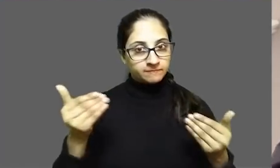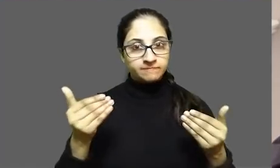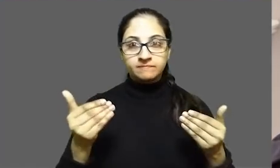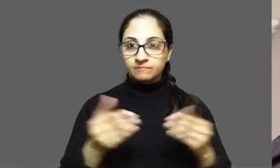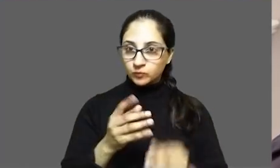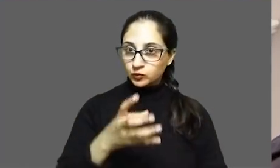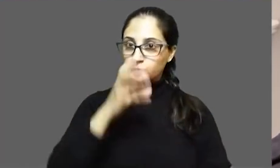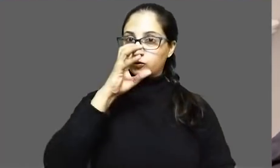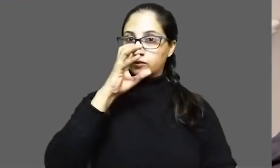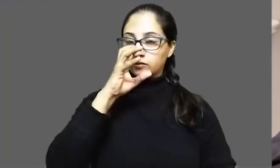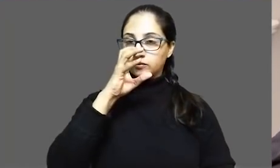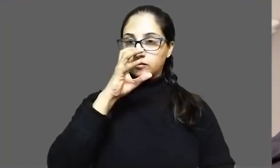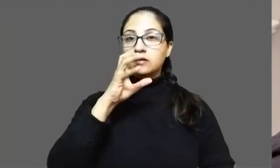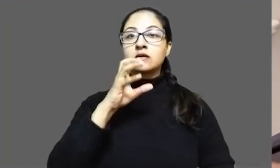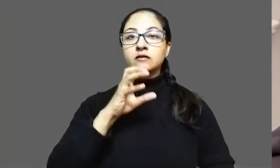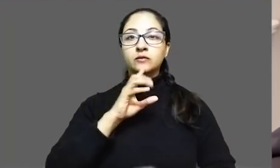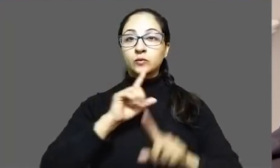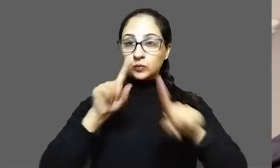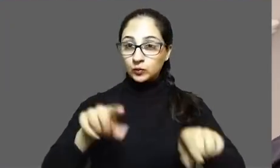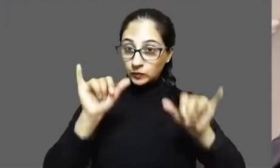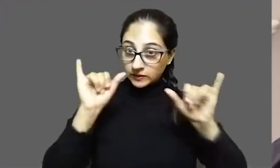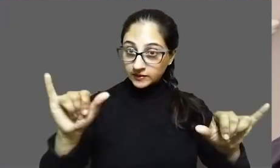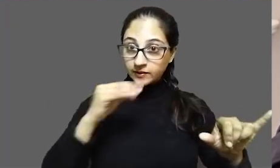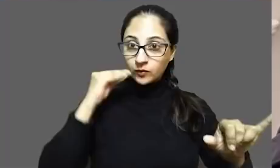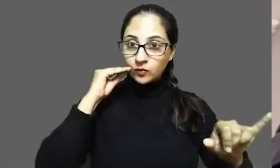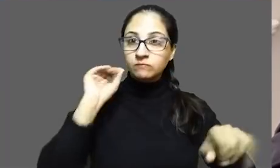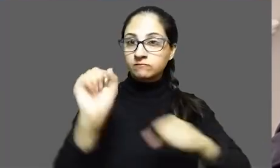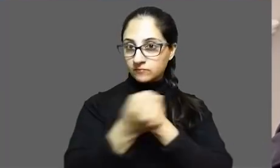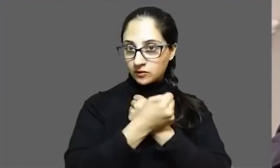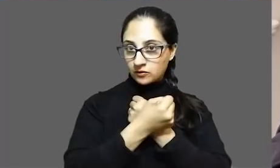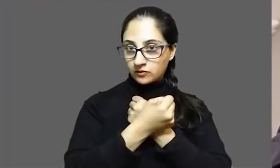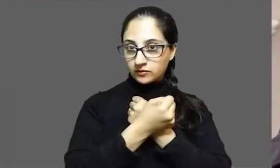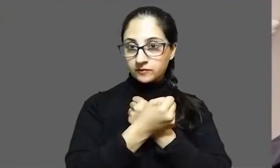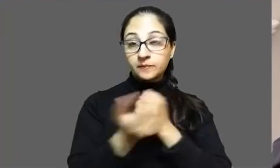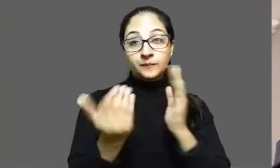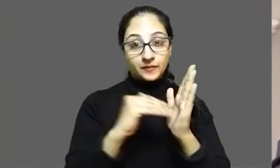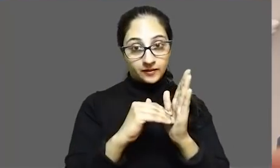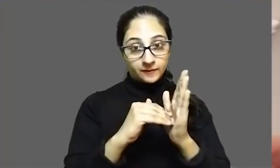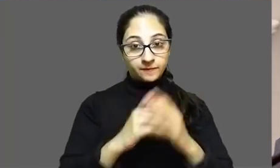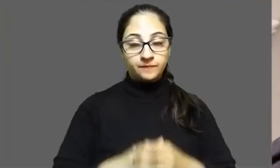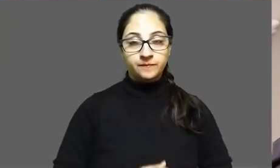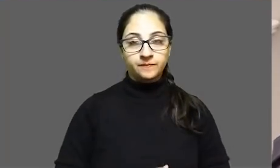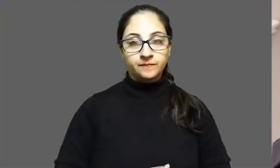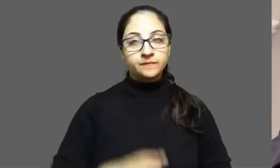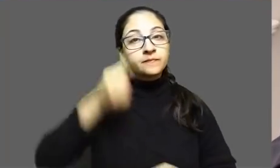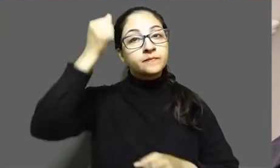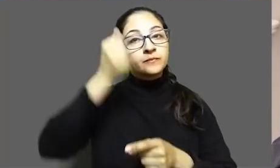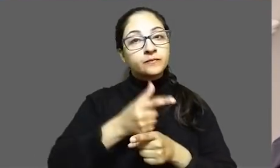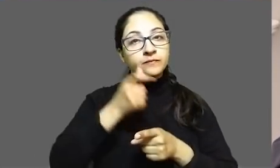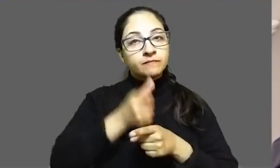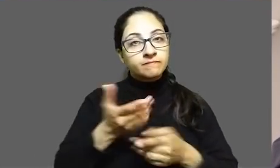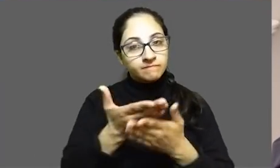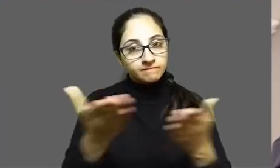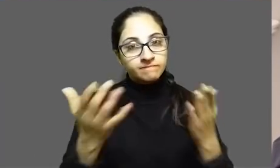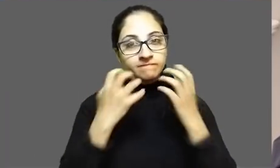implemented stronger measures such as the stay-at-home order. My dear brothers and